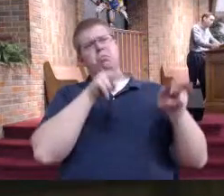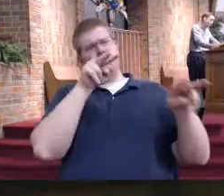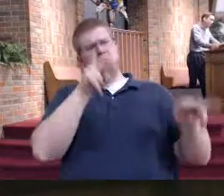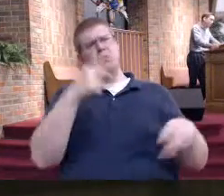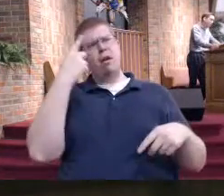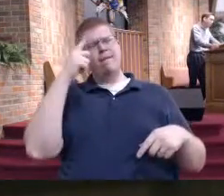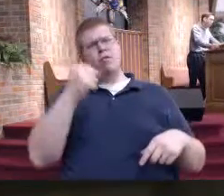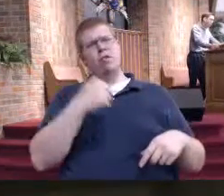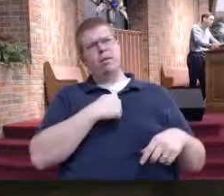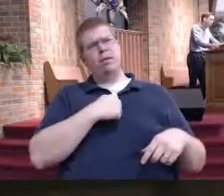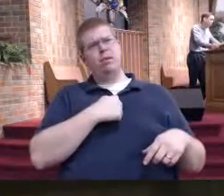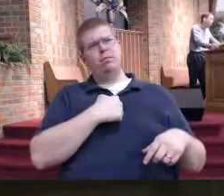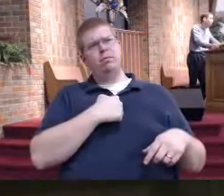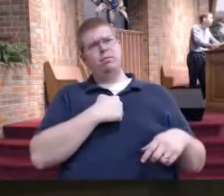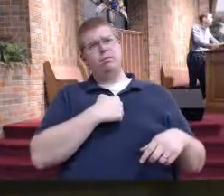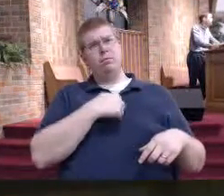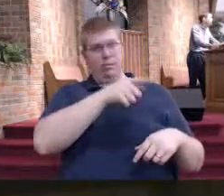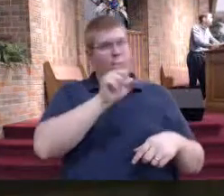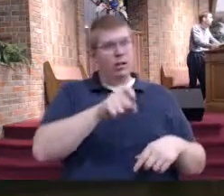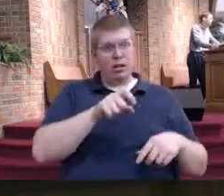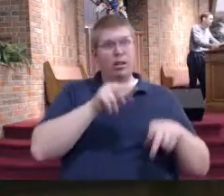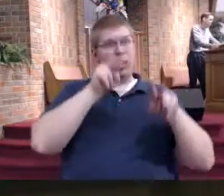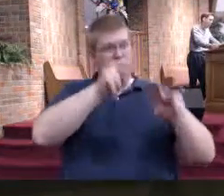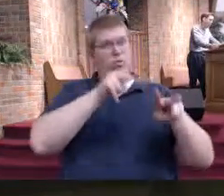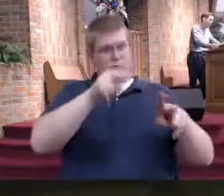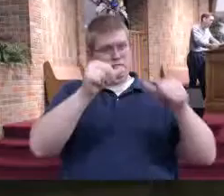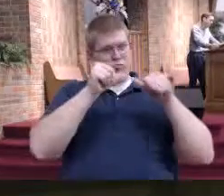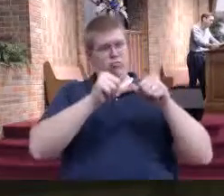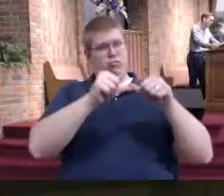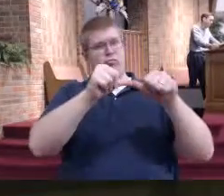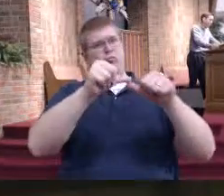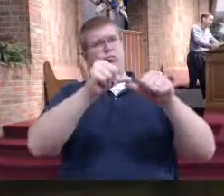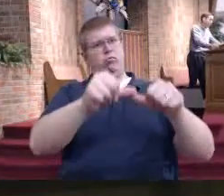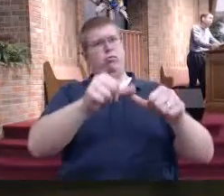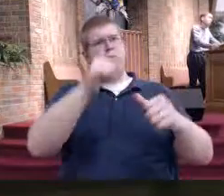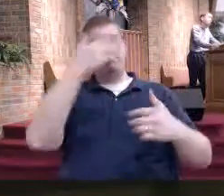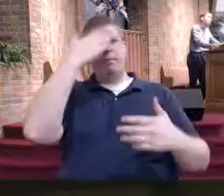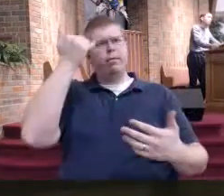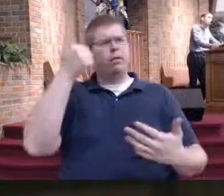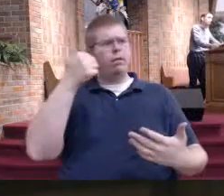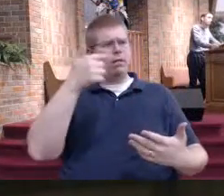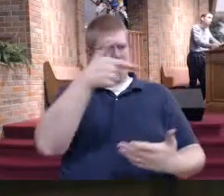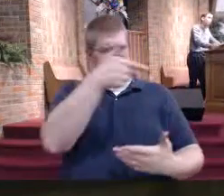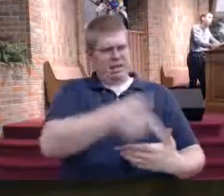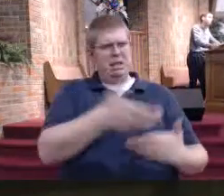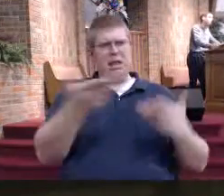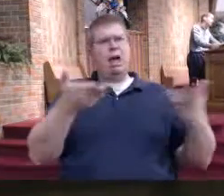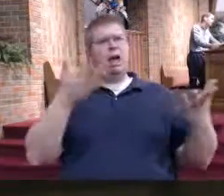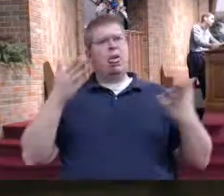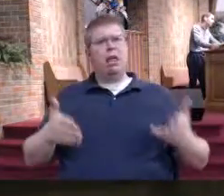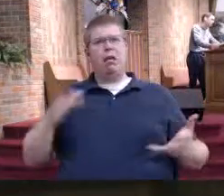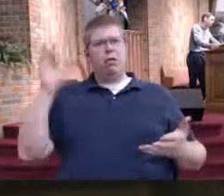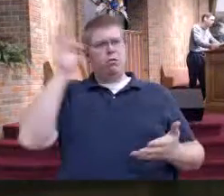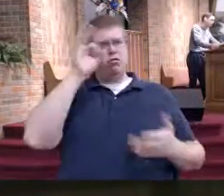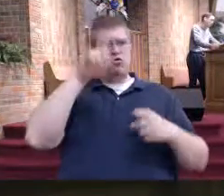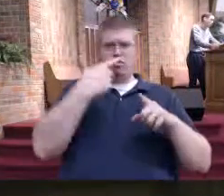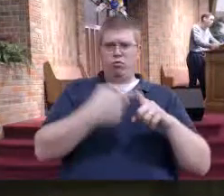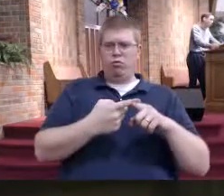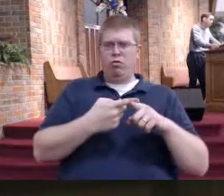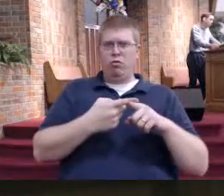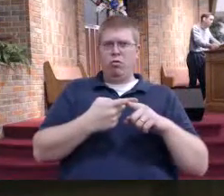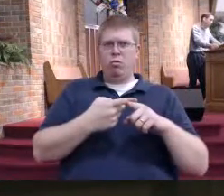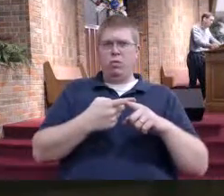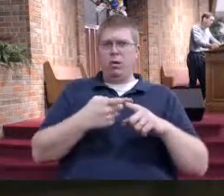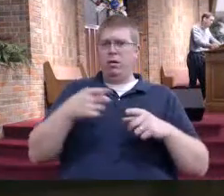Therefore, keep watch, because you do not know when the owner of the house will come back, whether in the evening or at midnight or